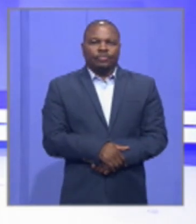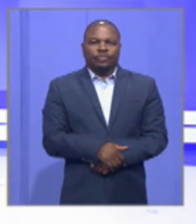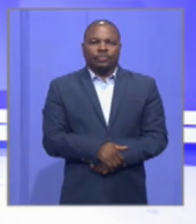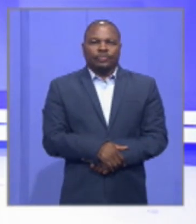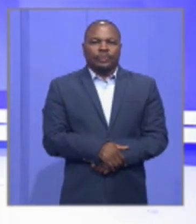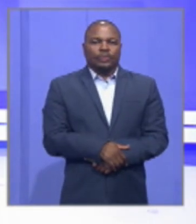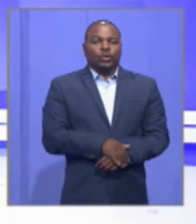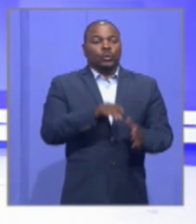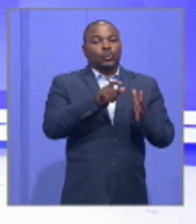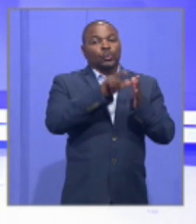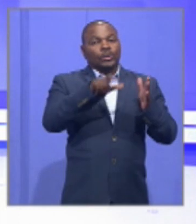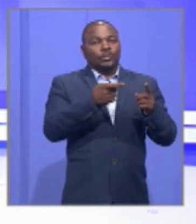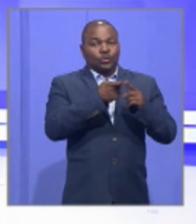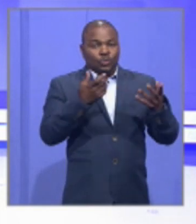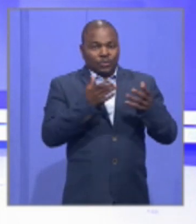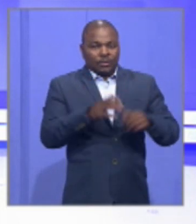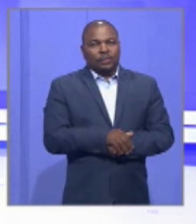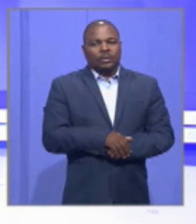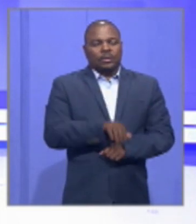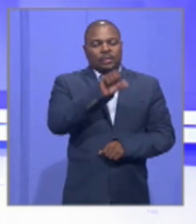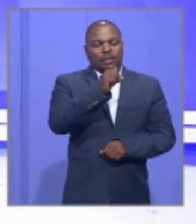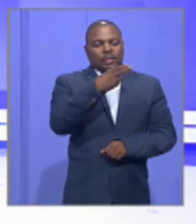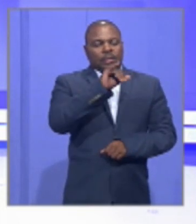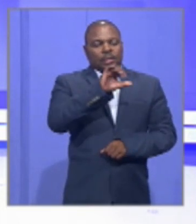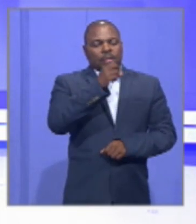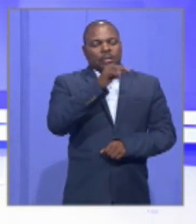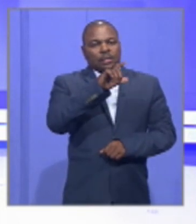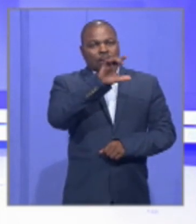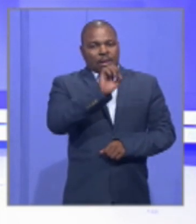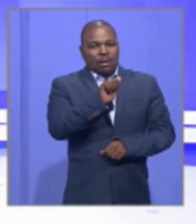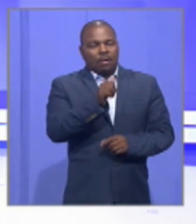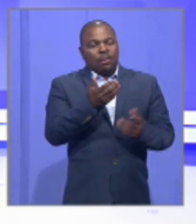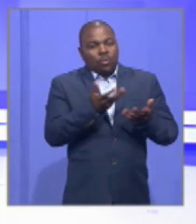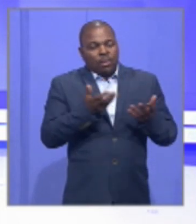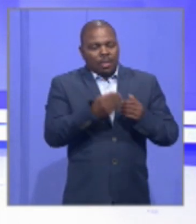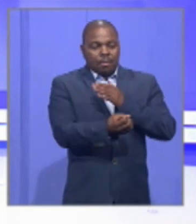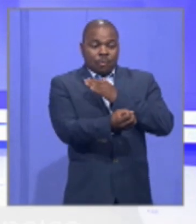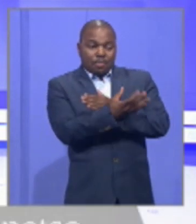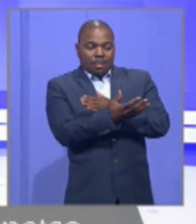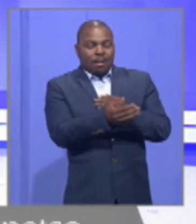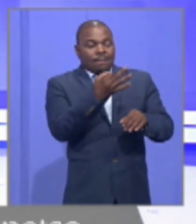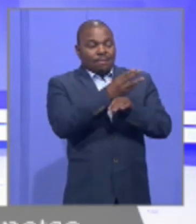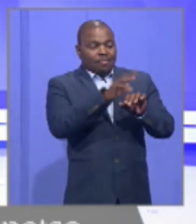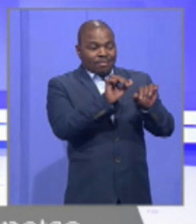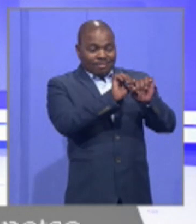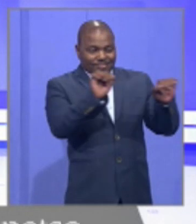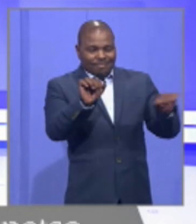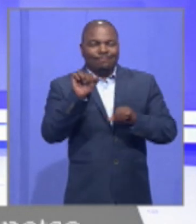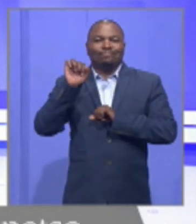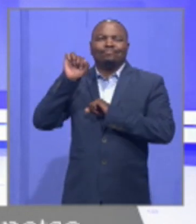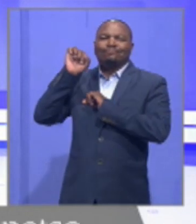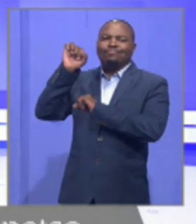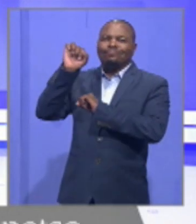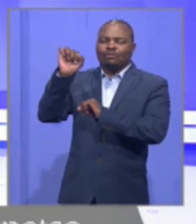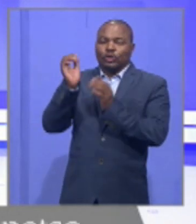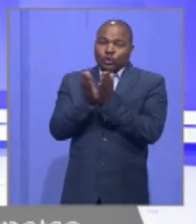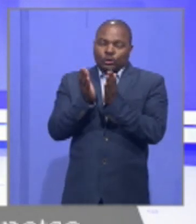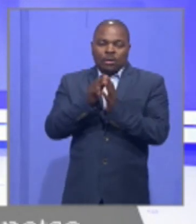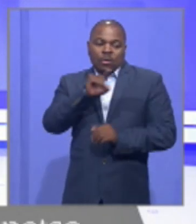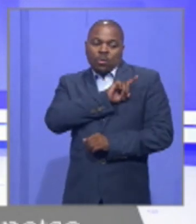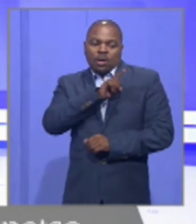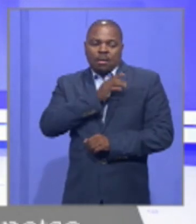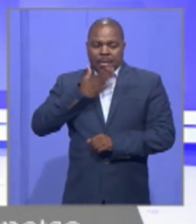Batsadi ba barutwana kwa sekolong se se potlana sa Shishila kwa Pinara kwa Mpumalanga ba boloditse ditshupetso kwa sekolong. Ba